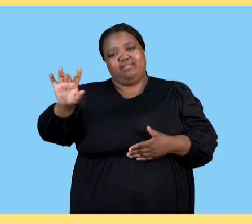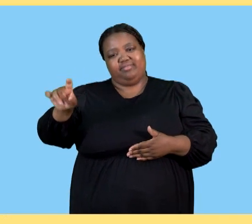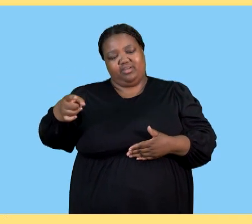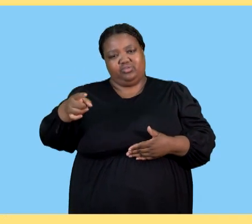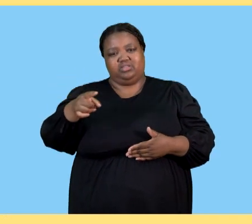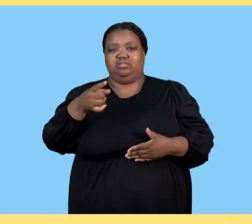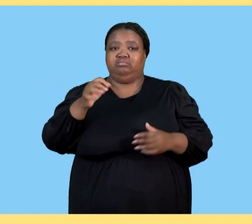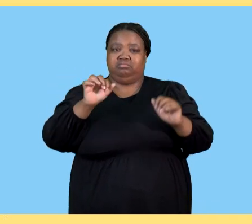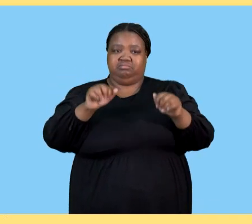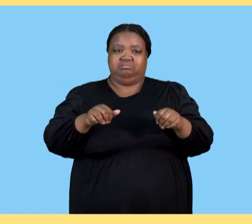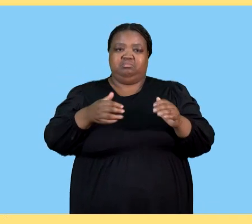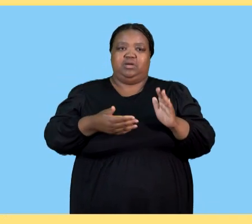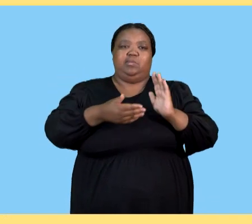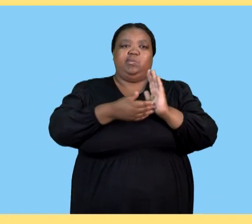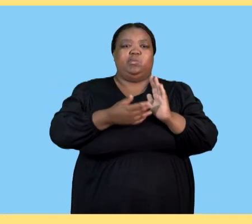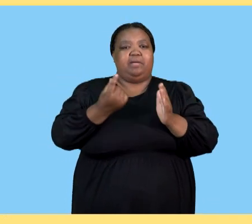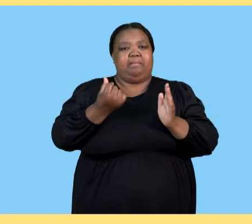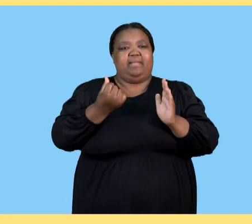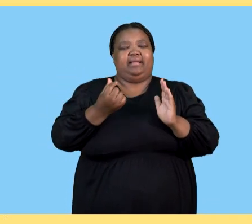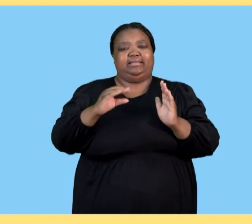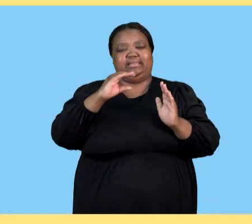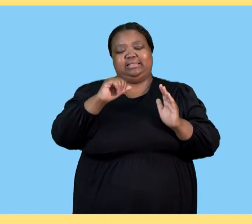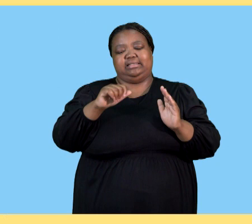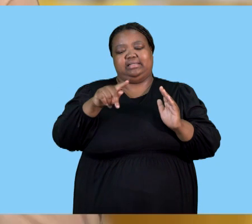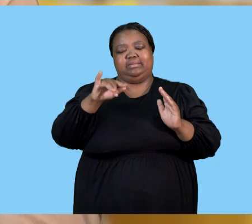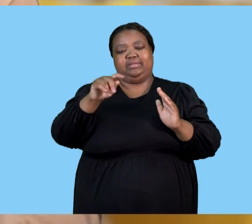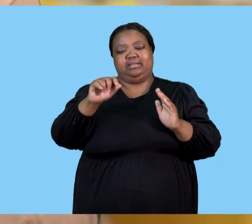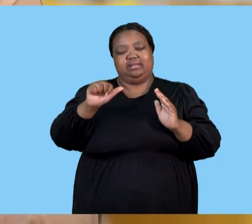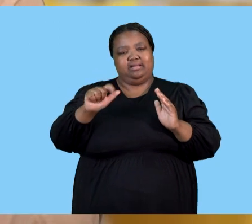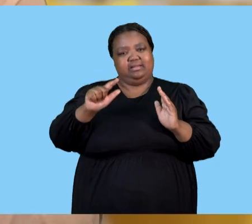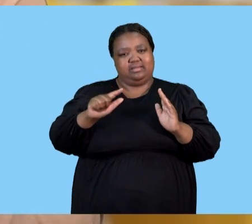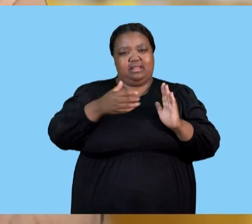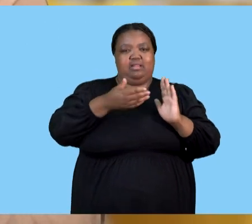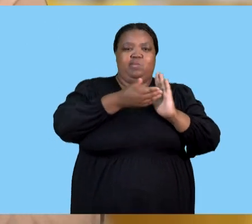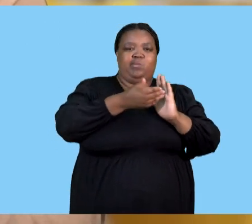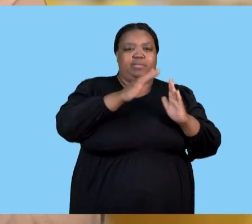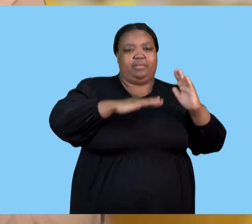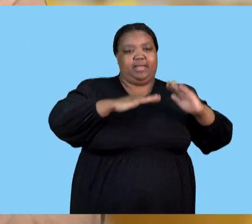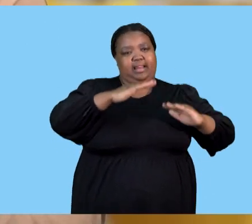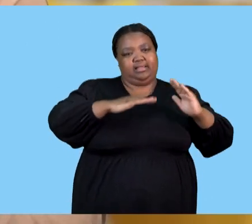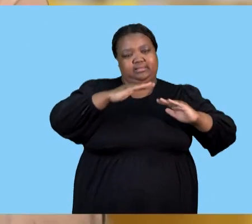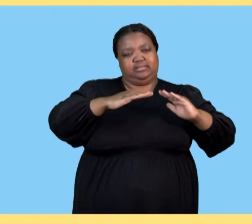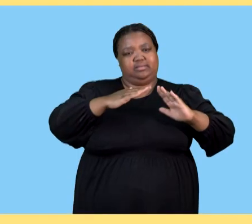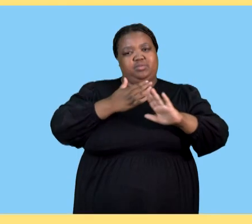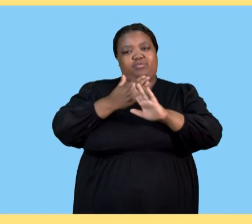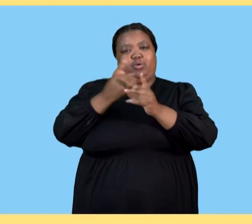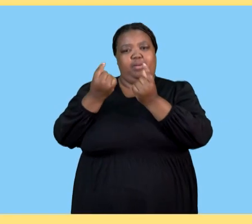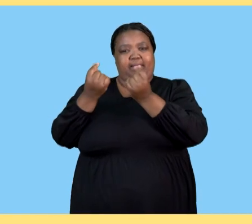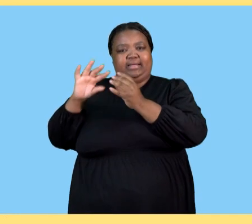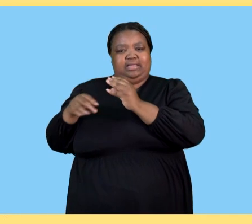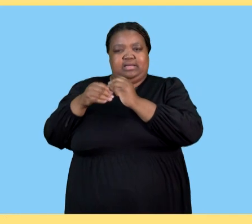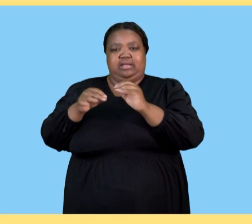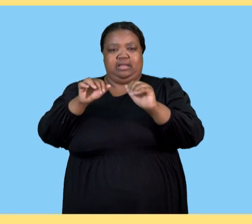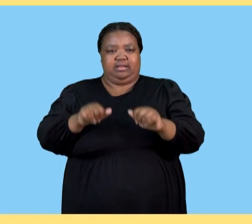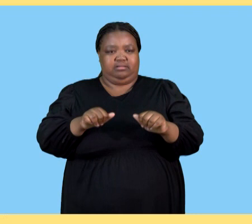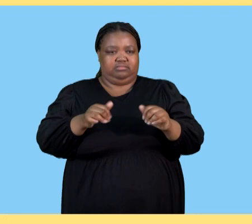955,970. This becomes the capital balance before the additional capital is added. And then I